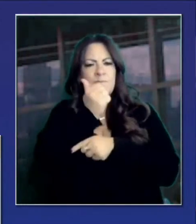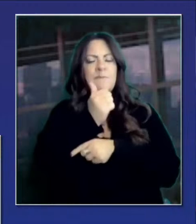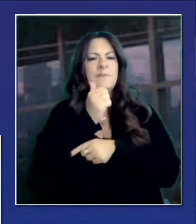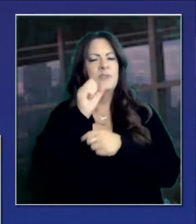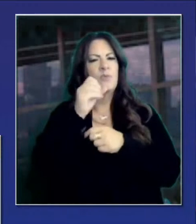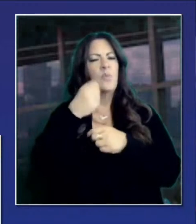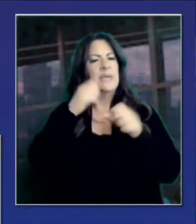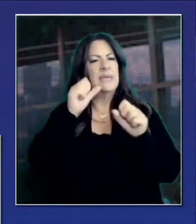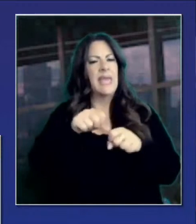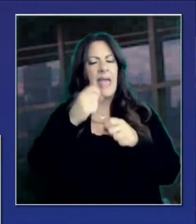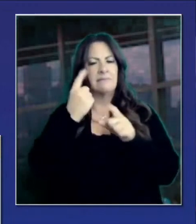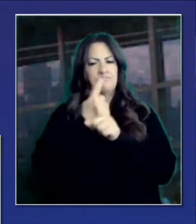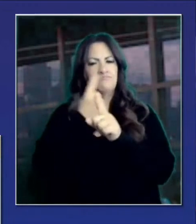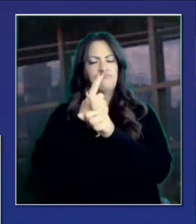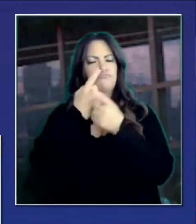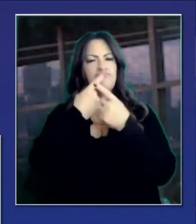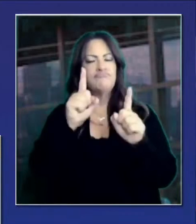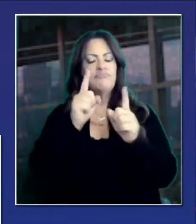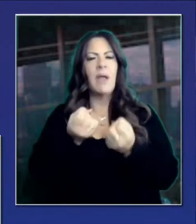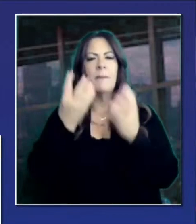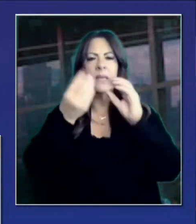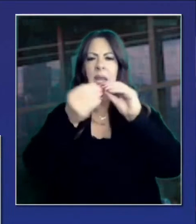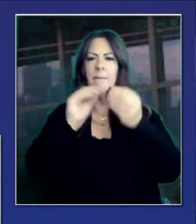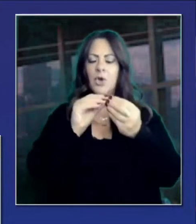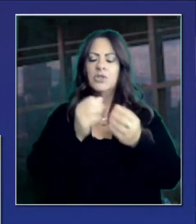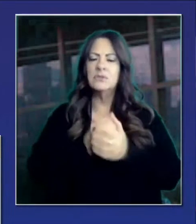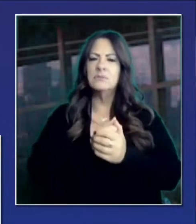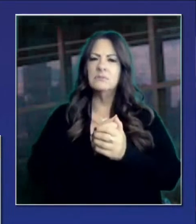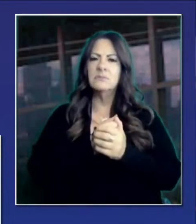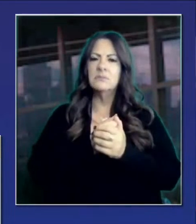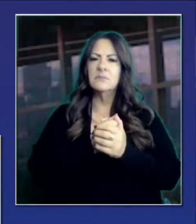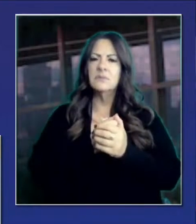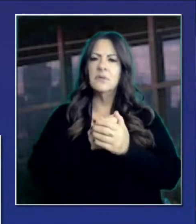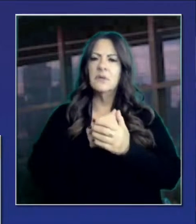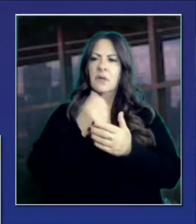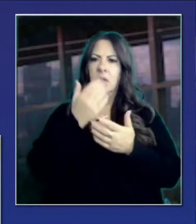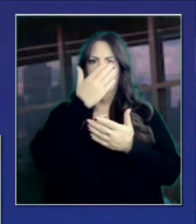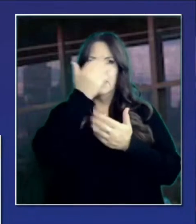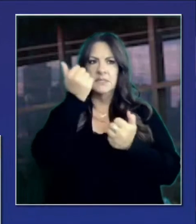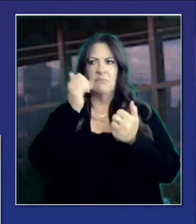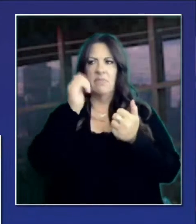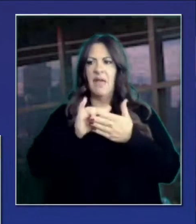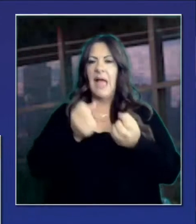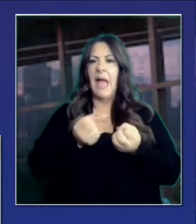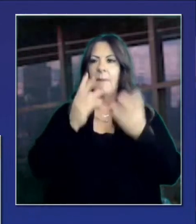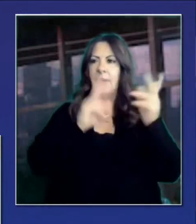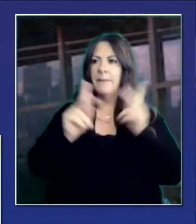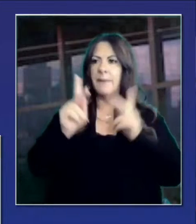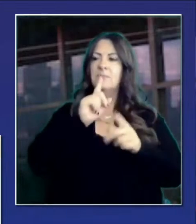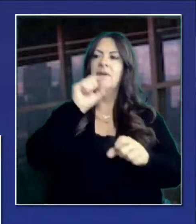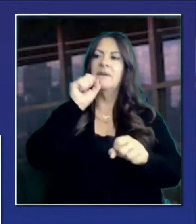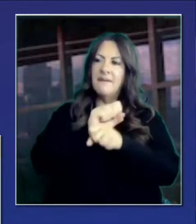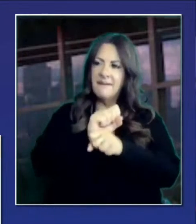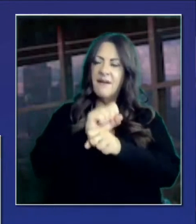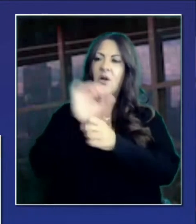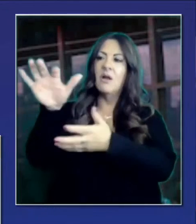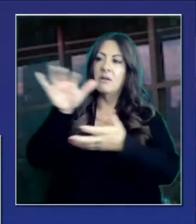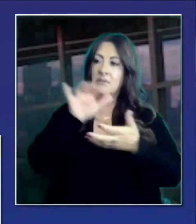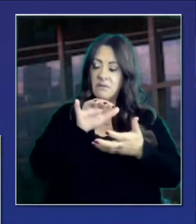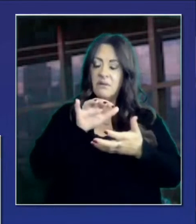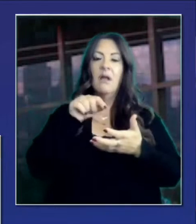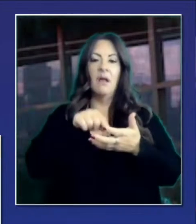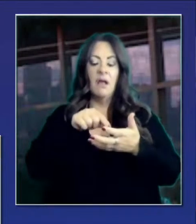days behind what the national numbers reflect in terms of the actual number of vaccines administered. And we could